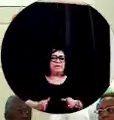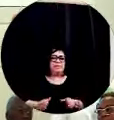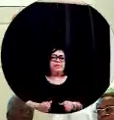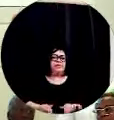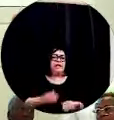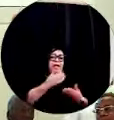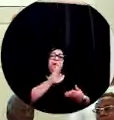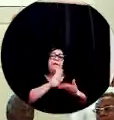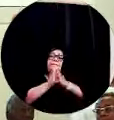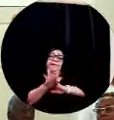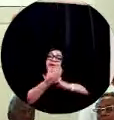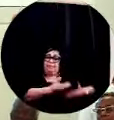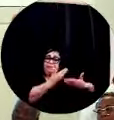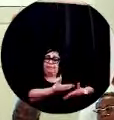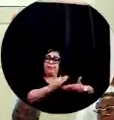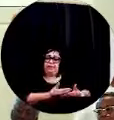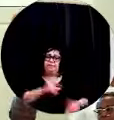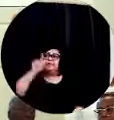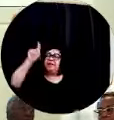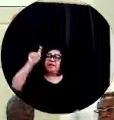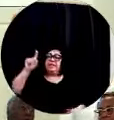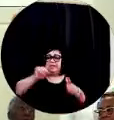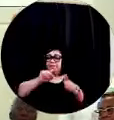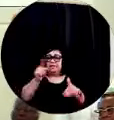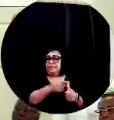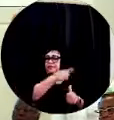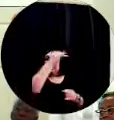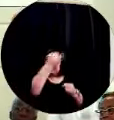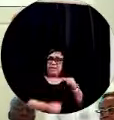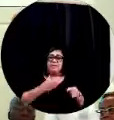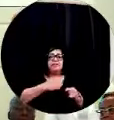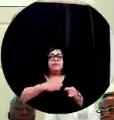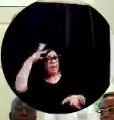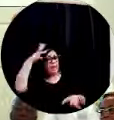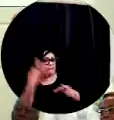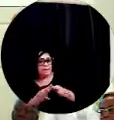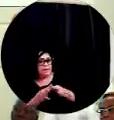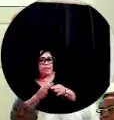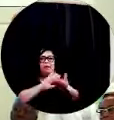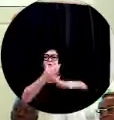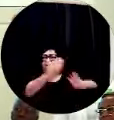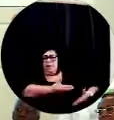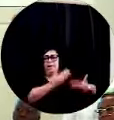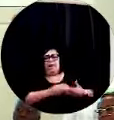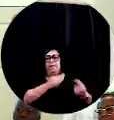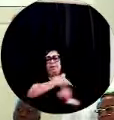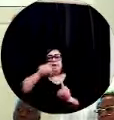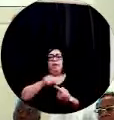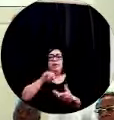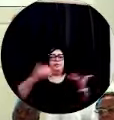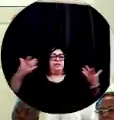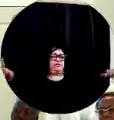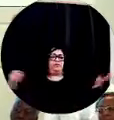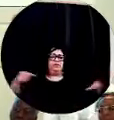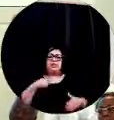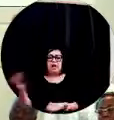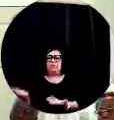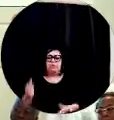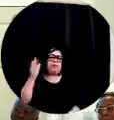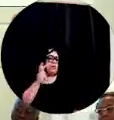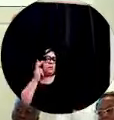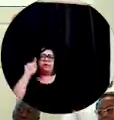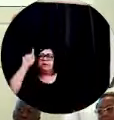of my faith. Cheer up. And when it's all over, I want to hear him say, well done,